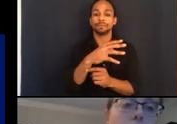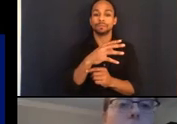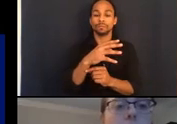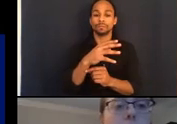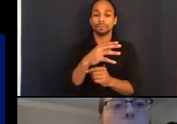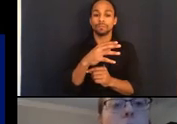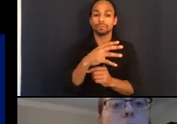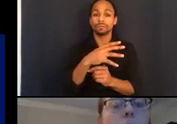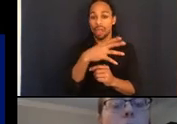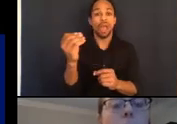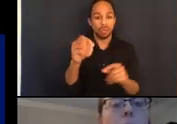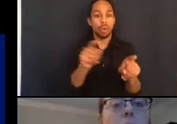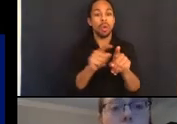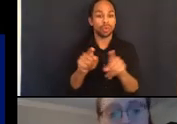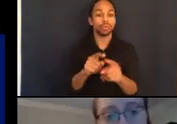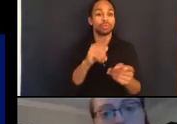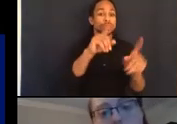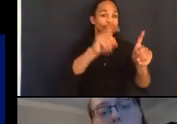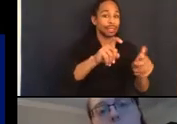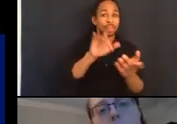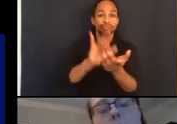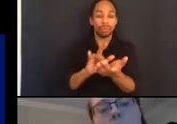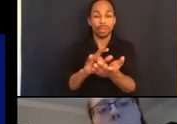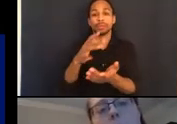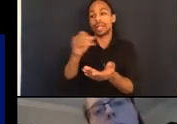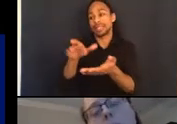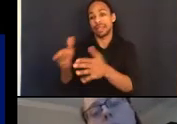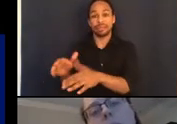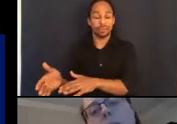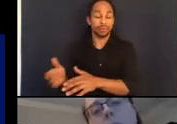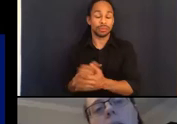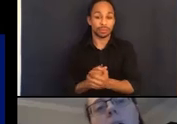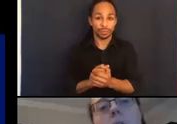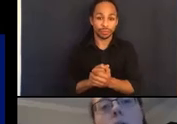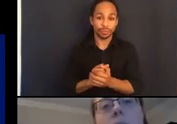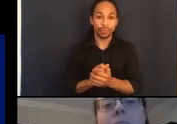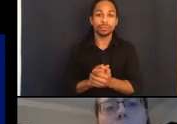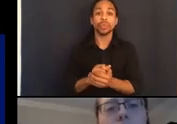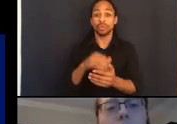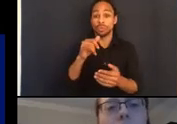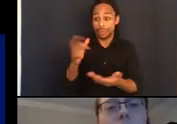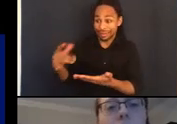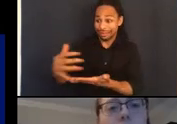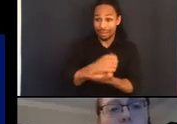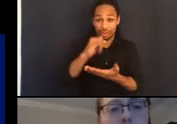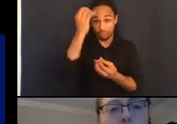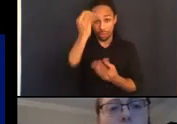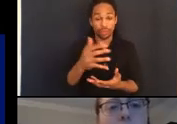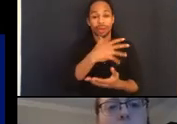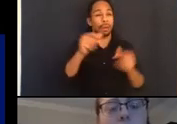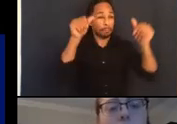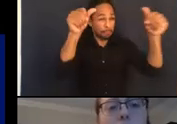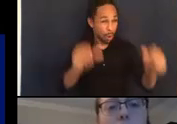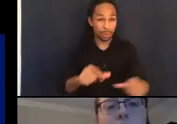the other pieces of this bill are protecting privacy, of course, in the process of releasing this data, creating a commission to do a deeper dive